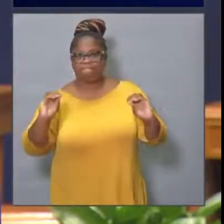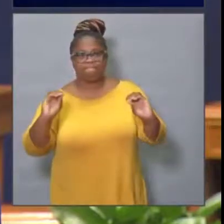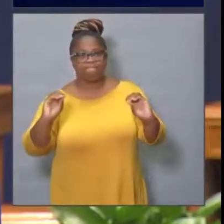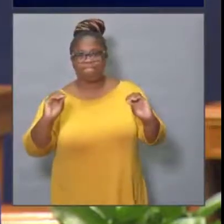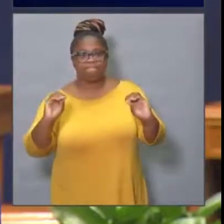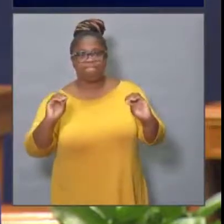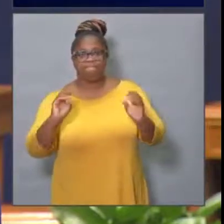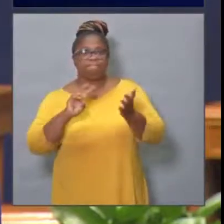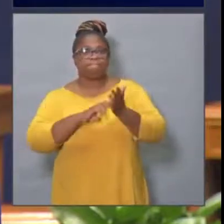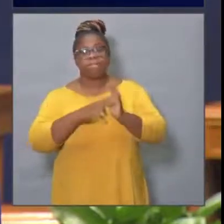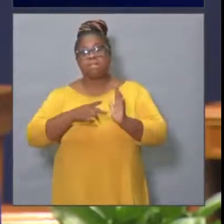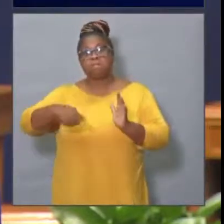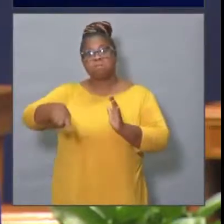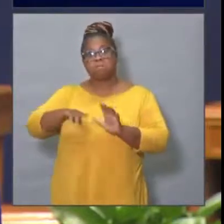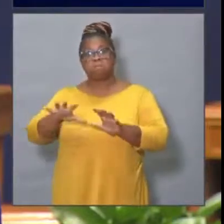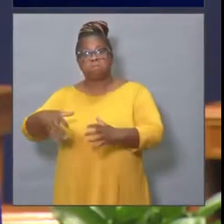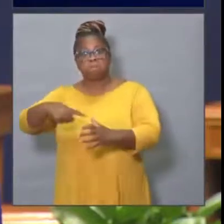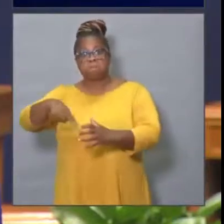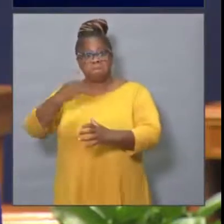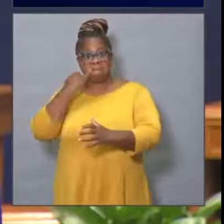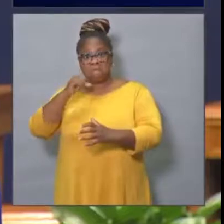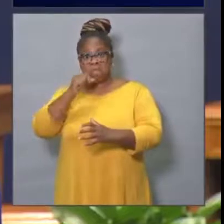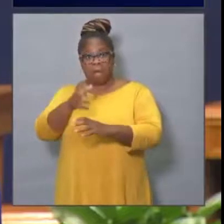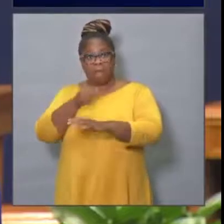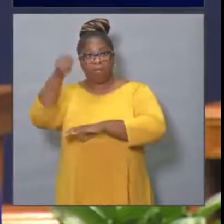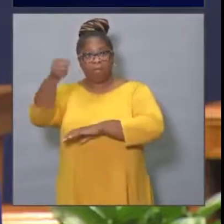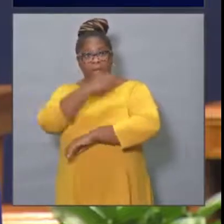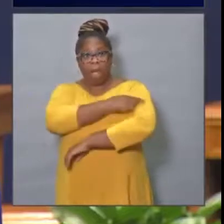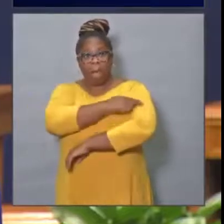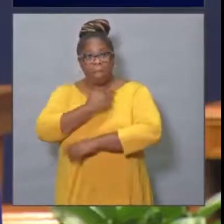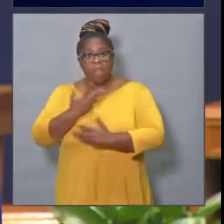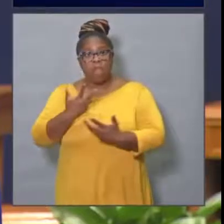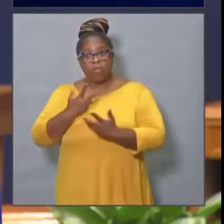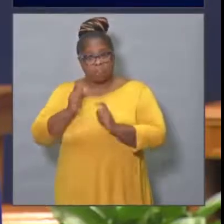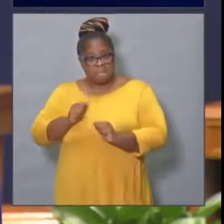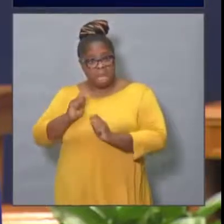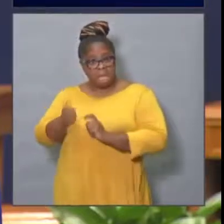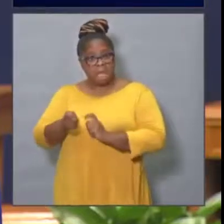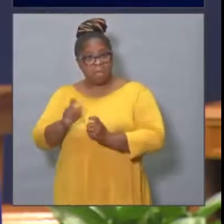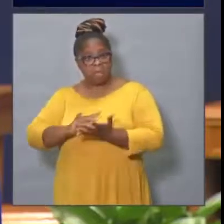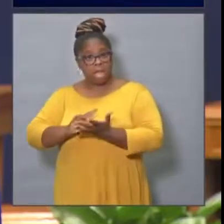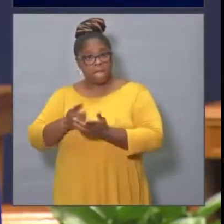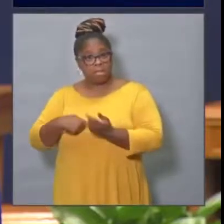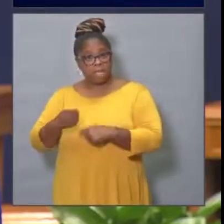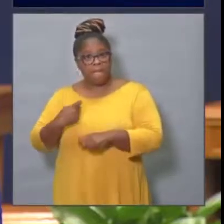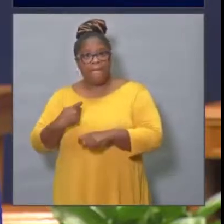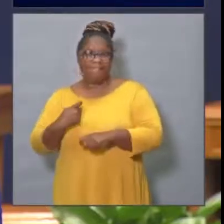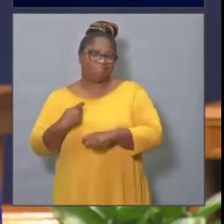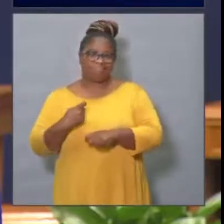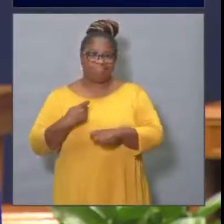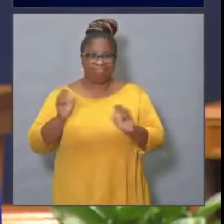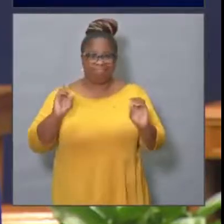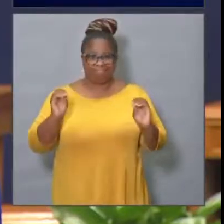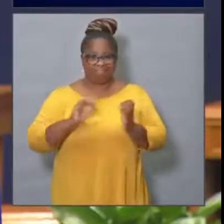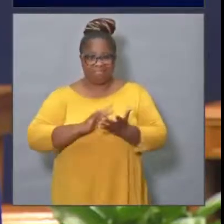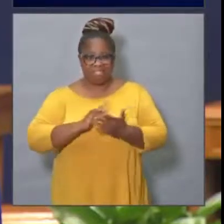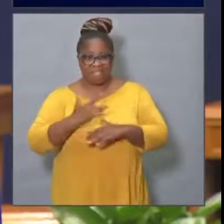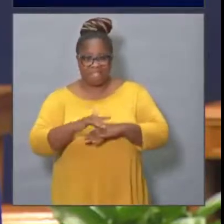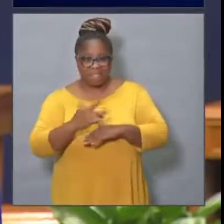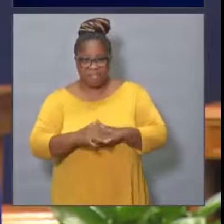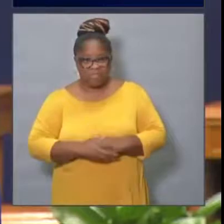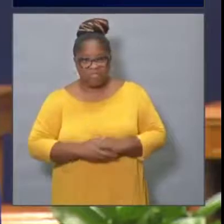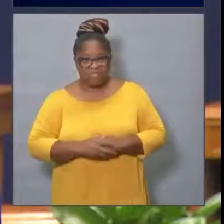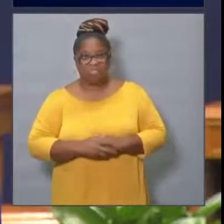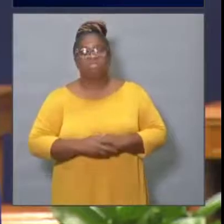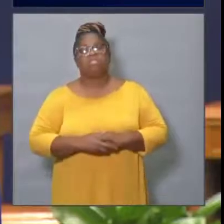a population that is not hospitalized or is not sick enough to be hospitalized. We also use tests to identify